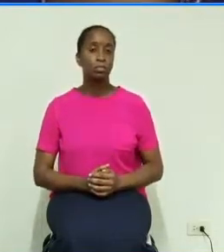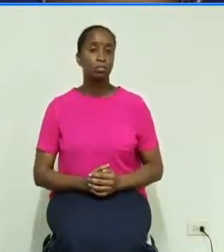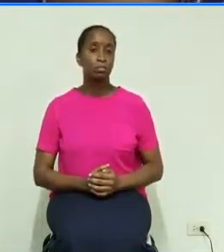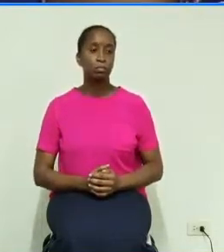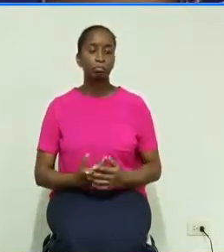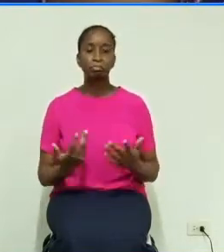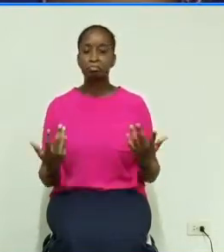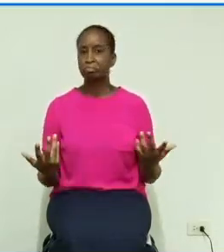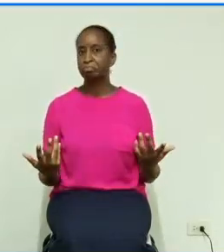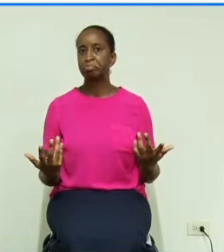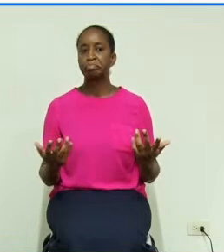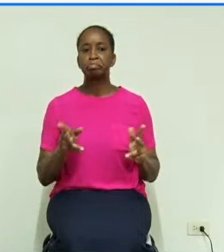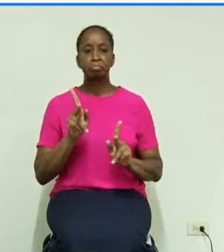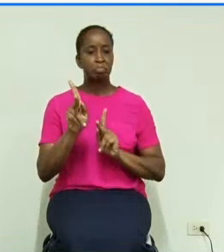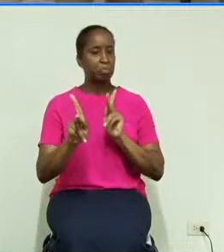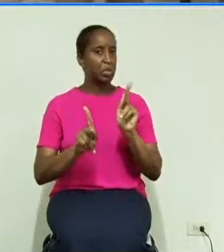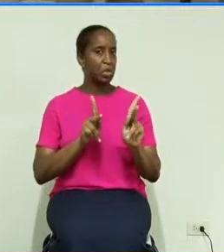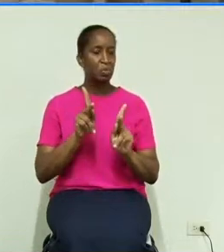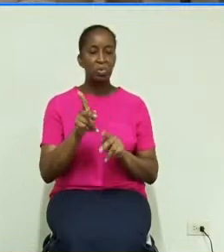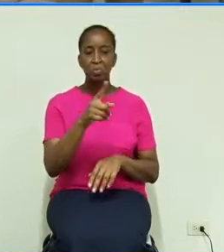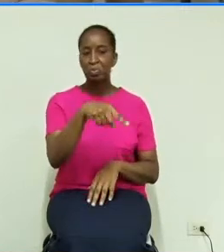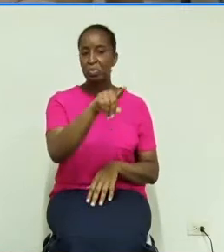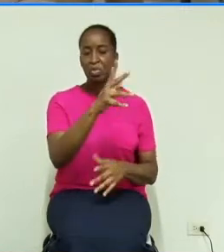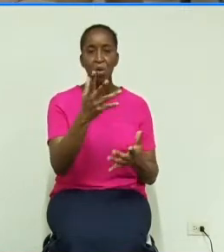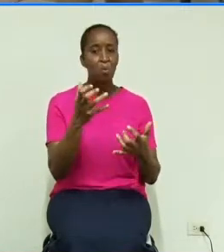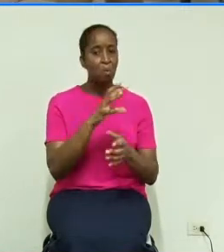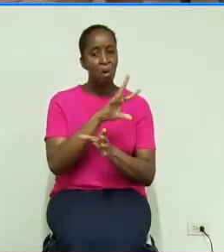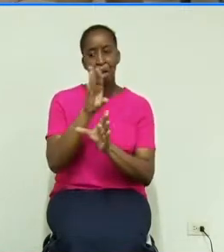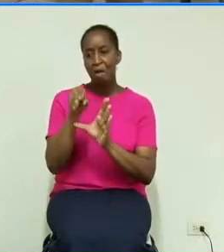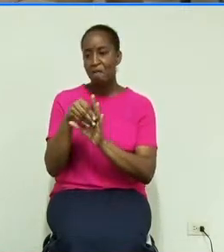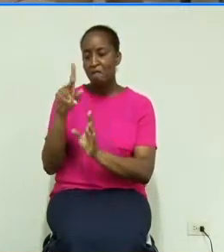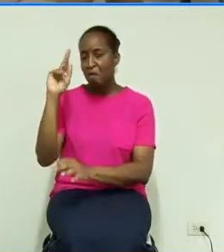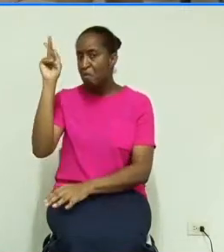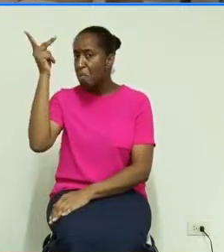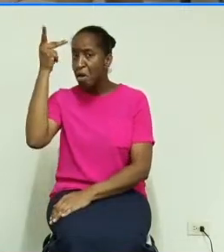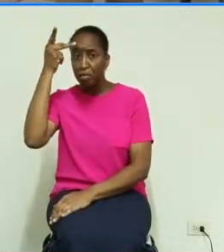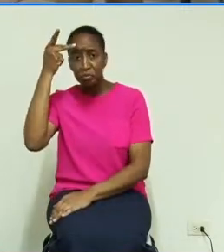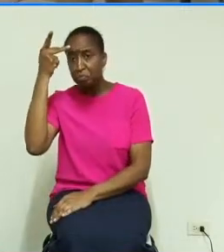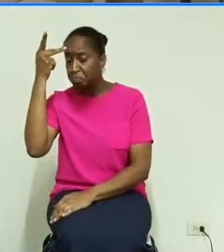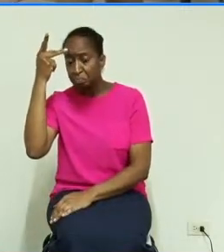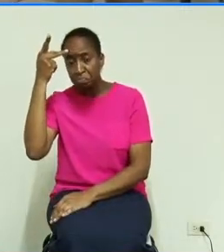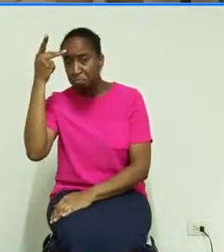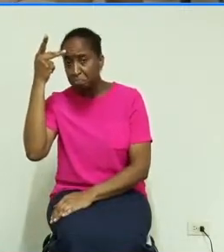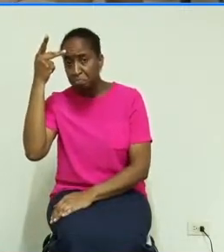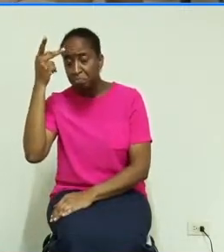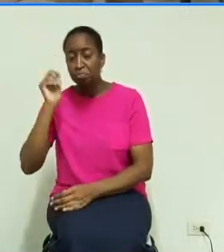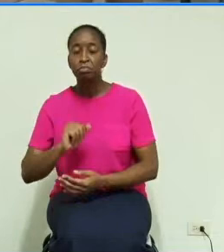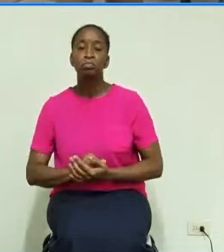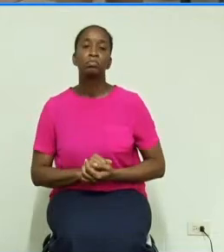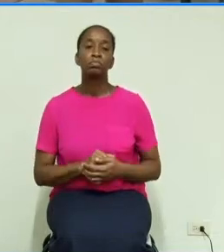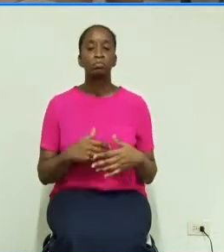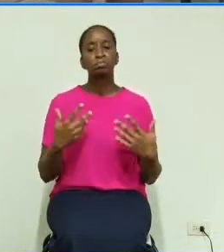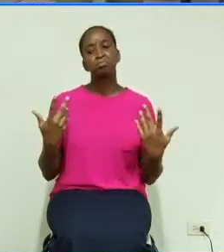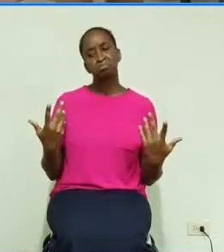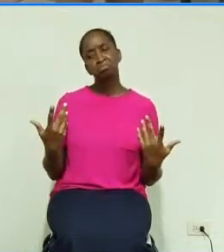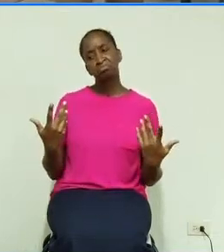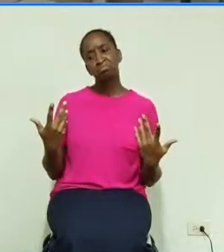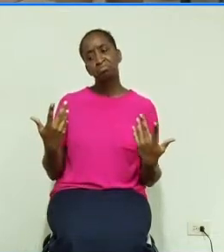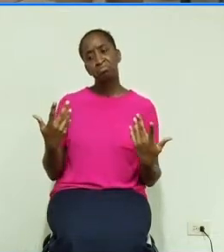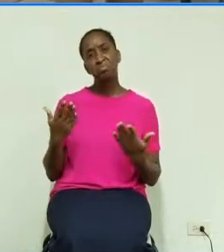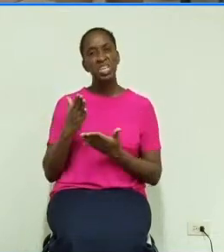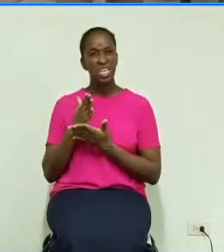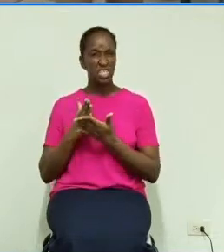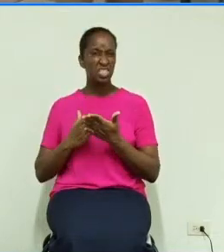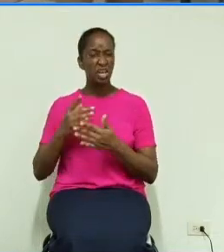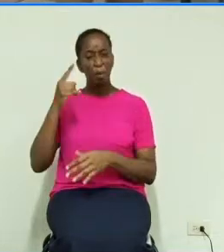elected politics. There are those who say, well, then they should not have a say in the way that our country is run. But having been